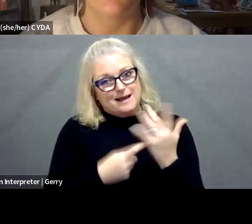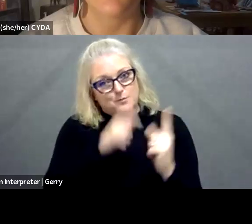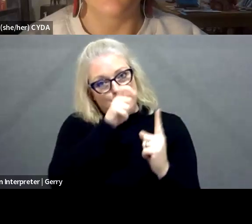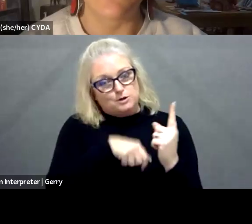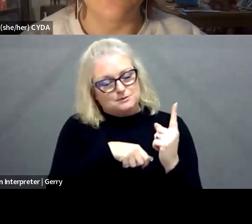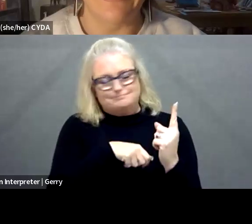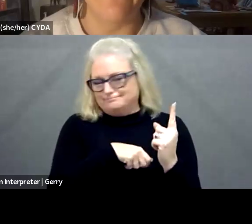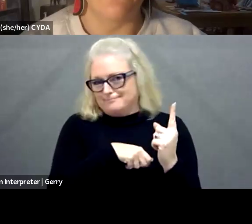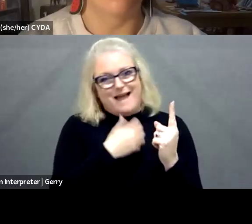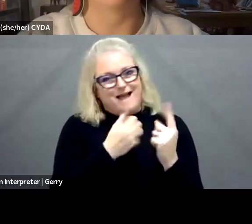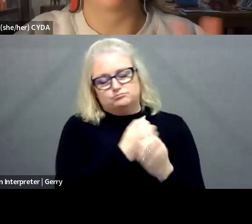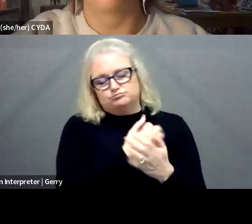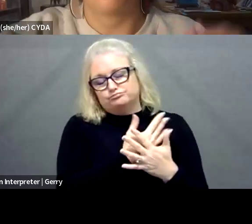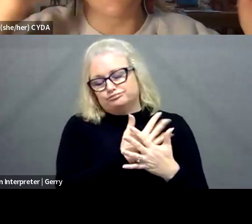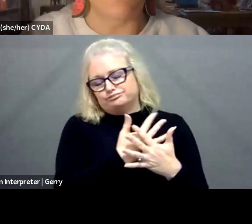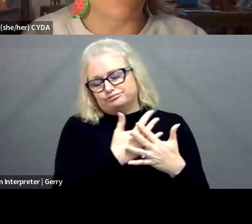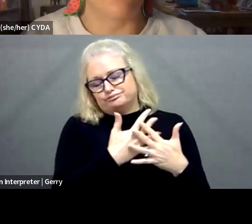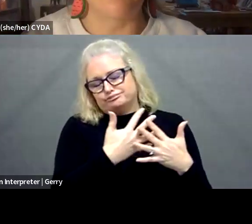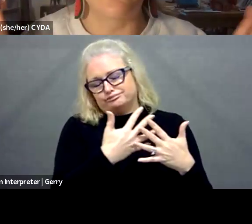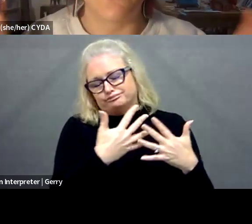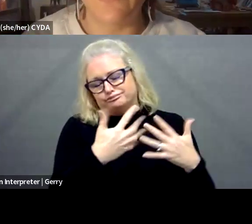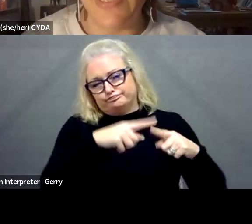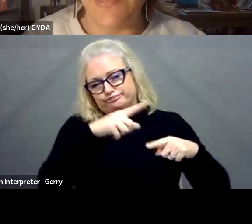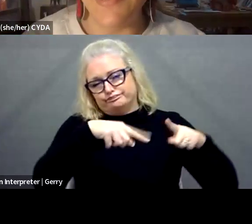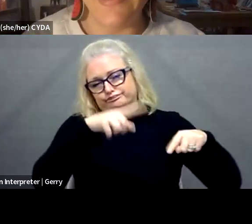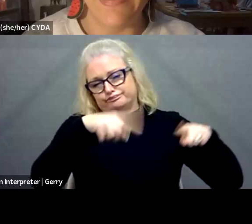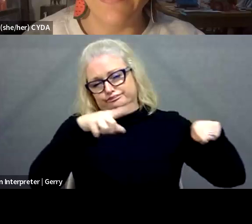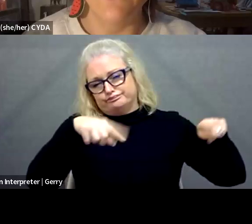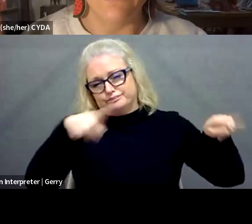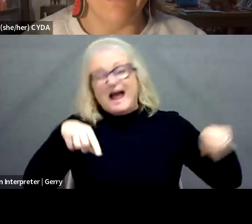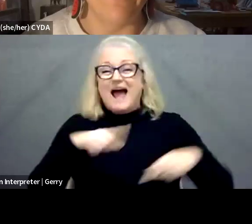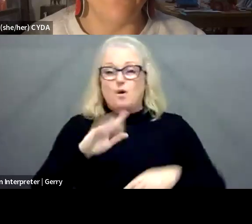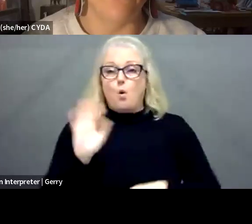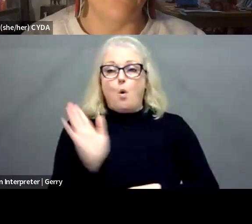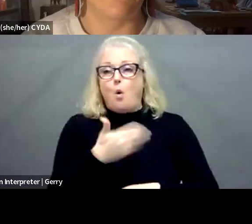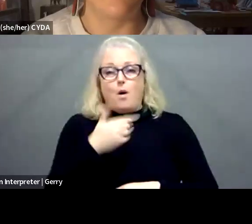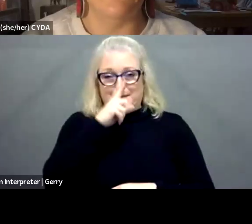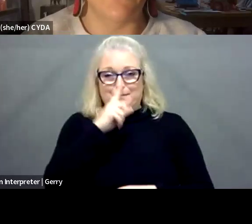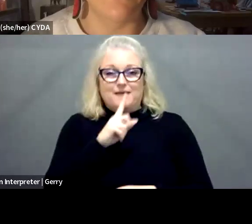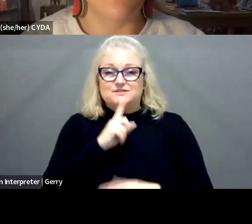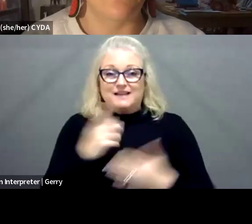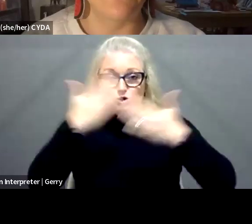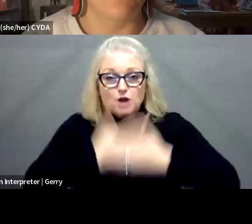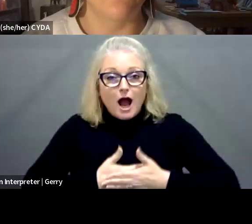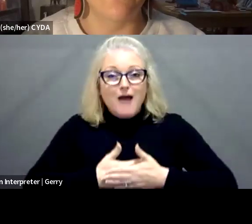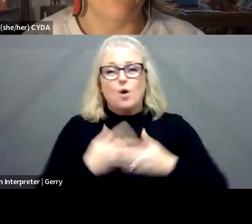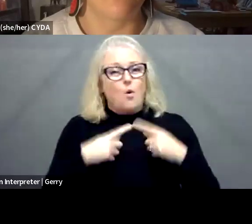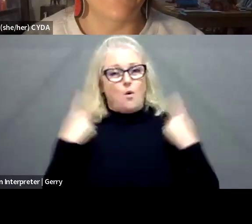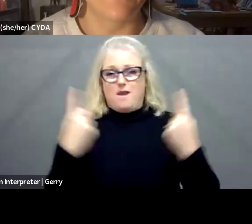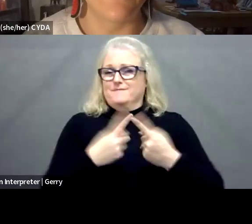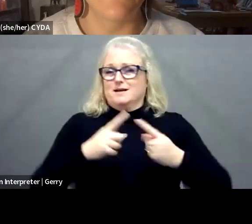And we all have, as all of the other panelists have so beautifully articulated, very diverse